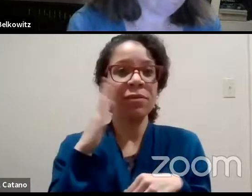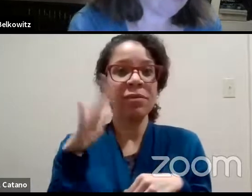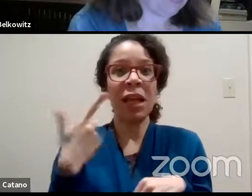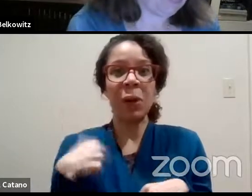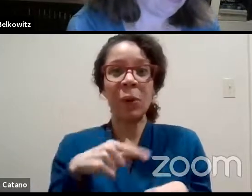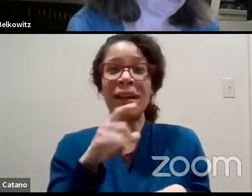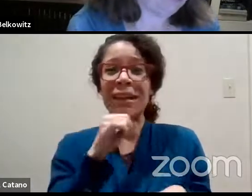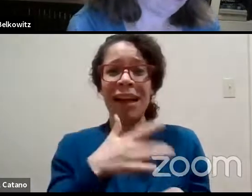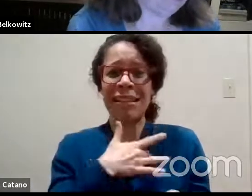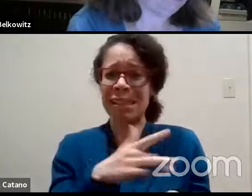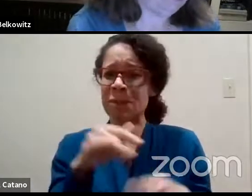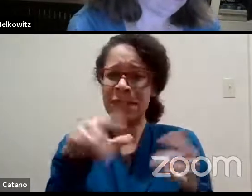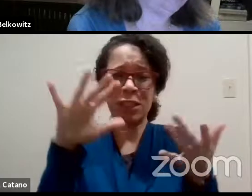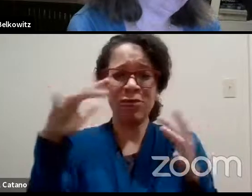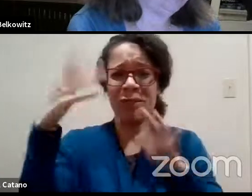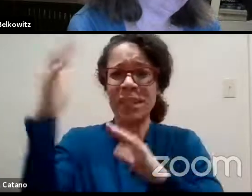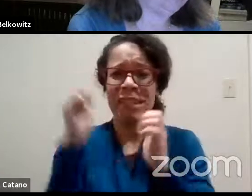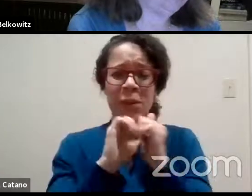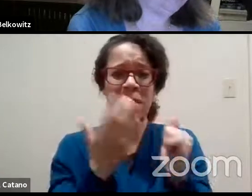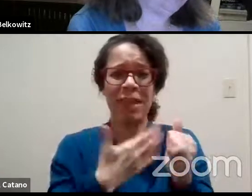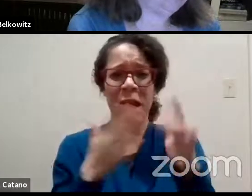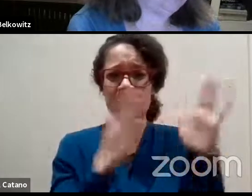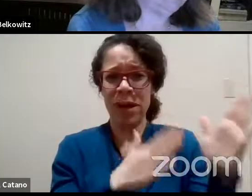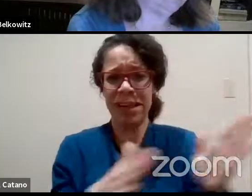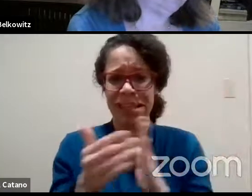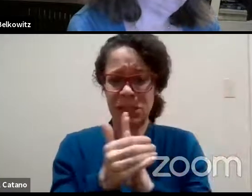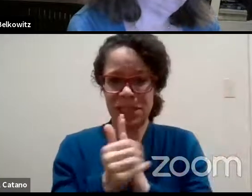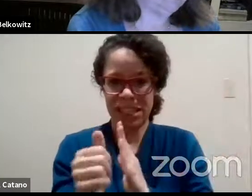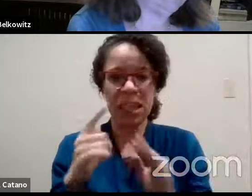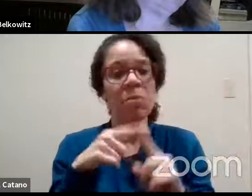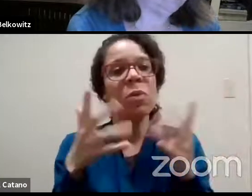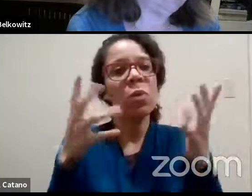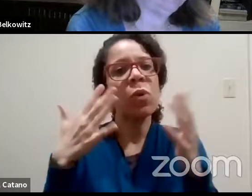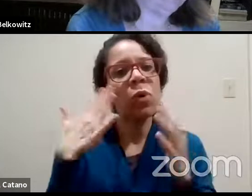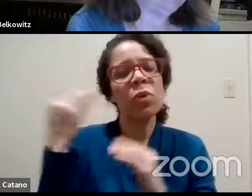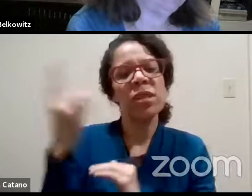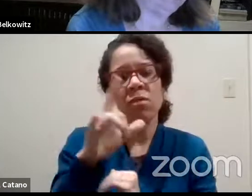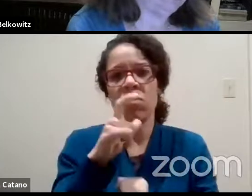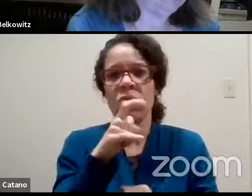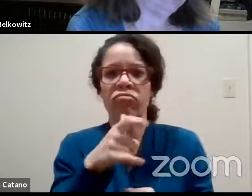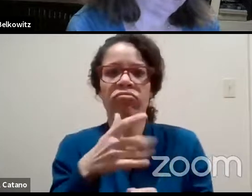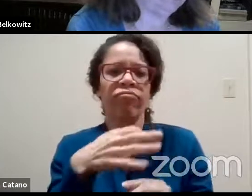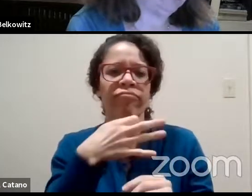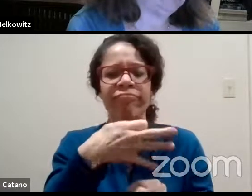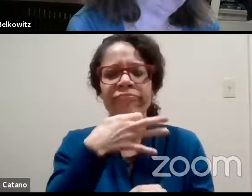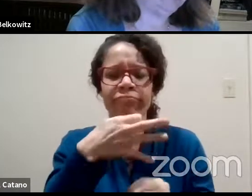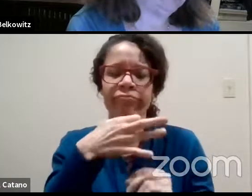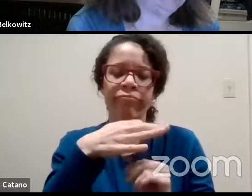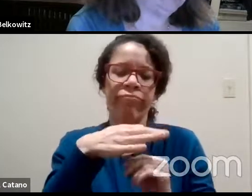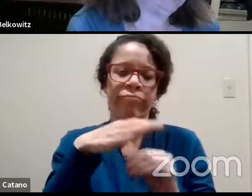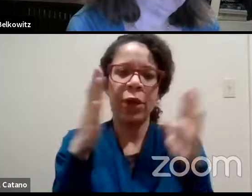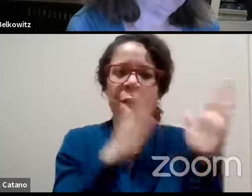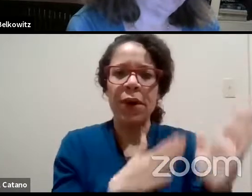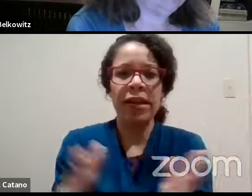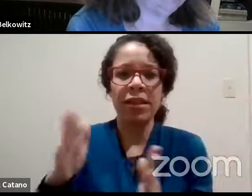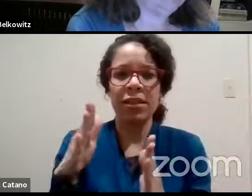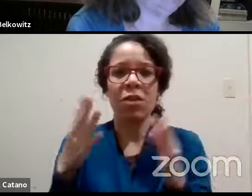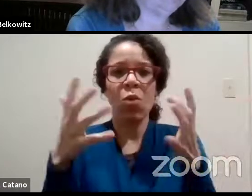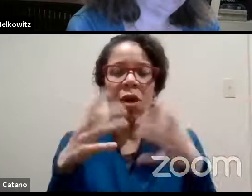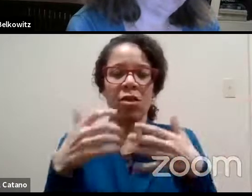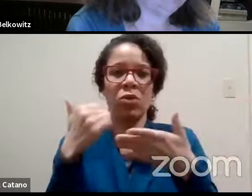skills, but we are looking for someone who has really great organizational skills to help us out with our annual awards ceremony.